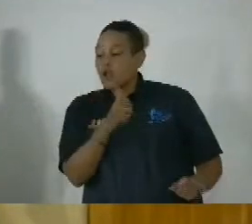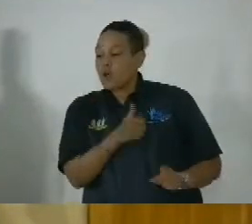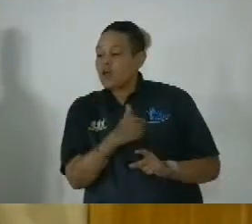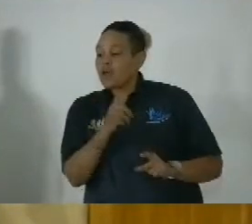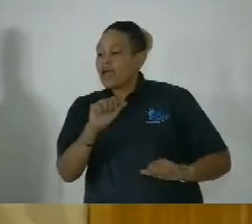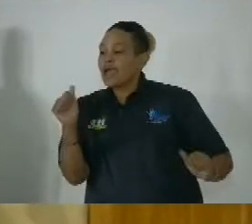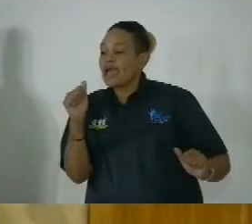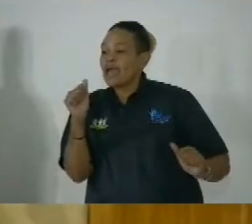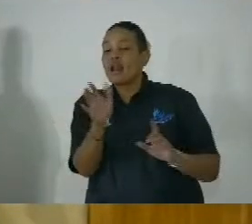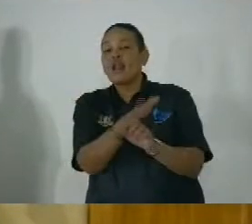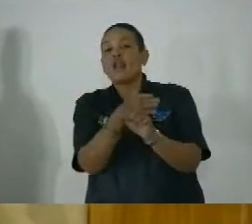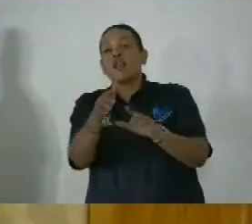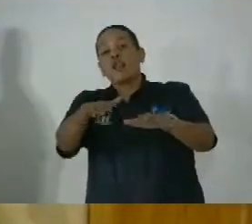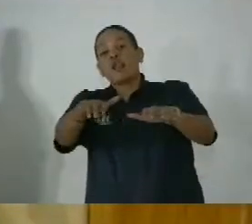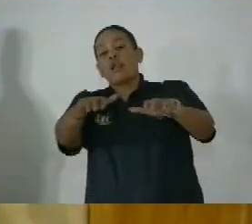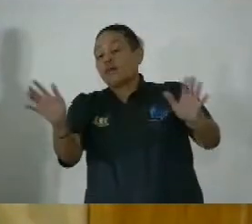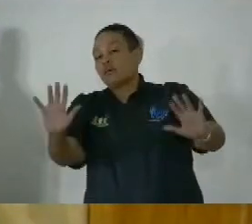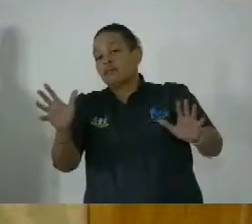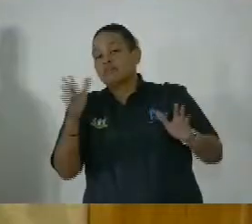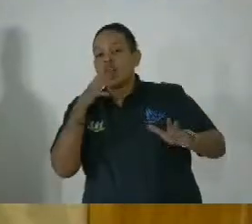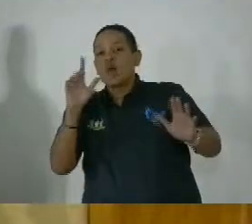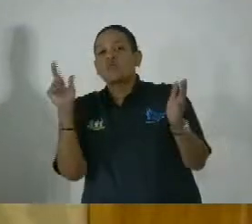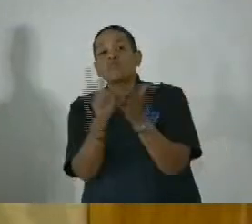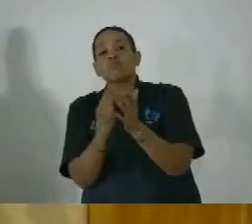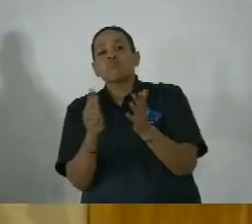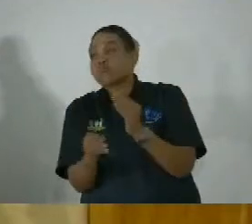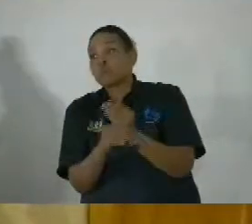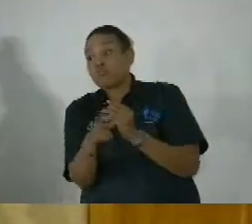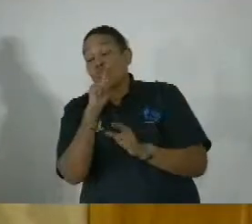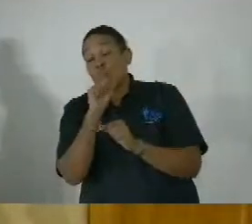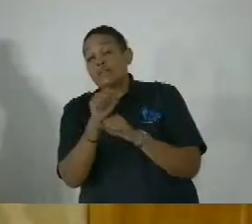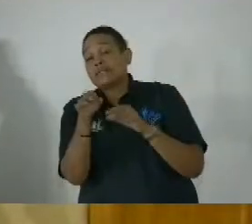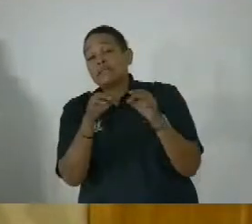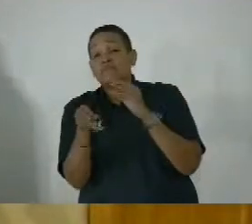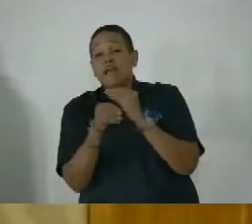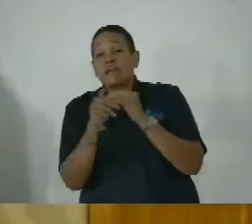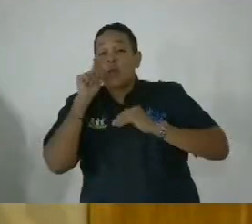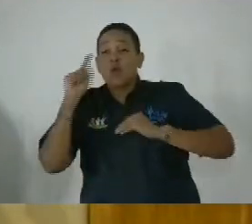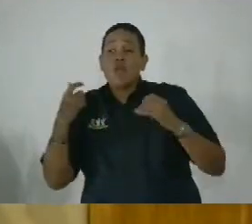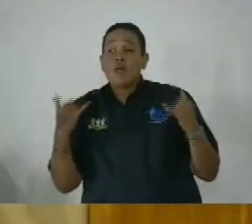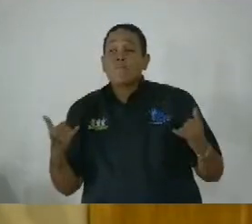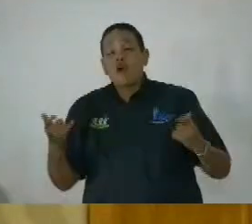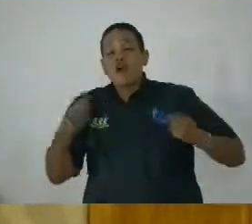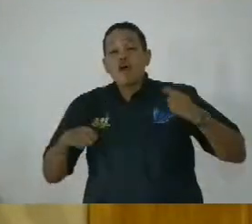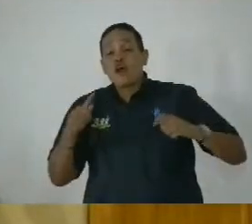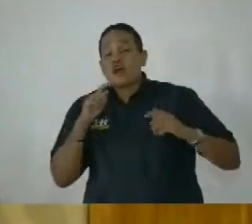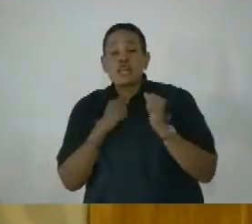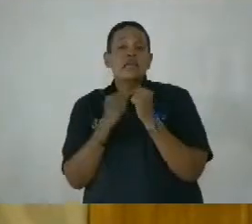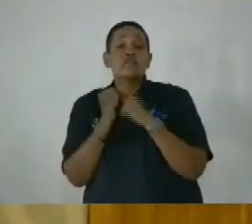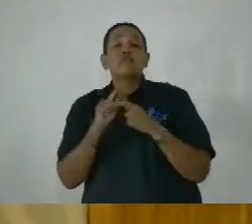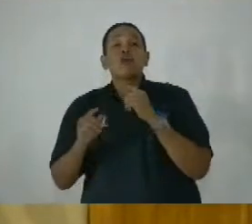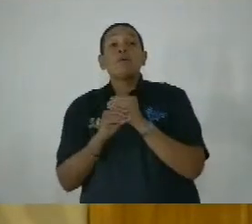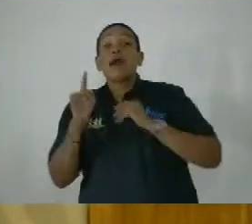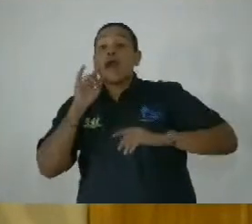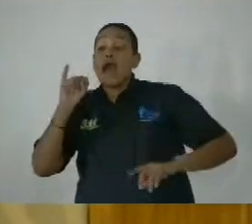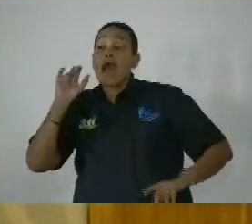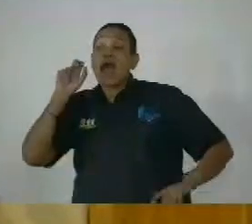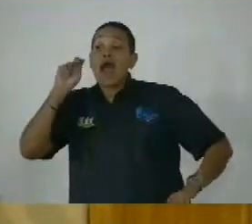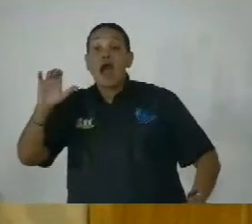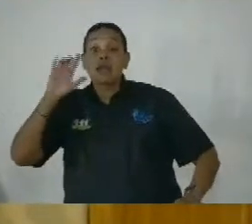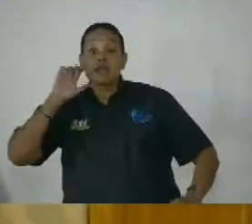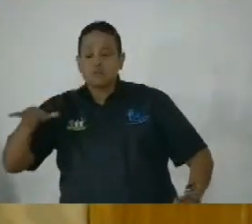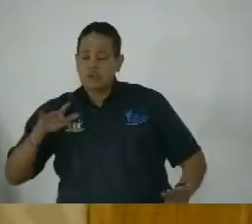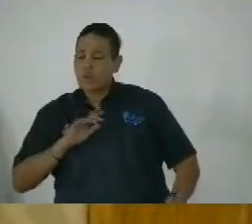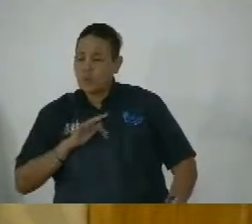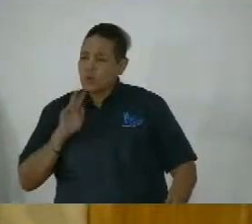to any manipulation by anyone. It will be defined not only by more modern infrastructure, but by iconic and